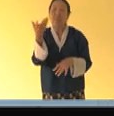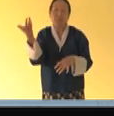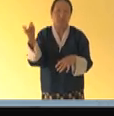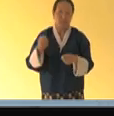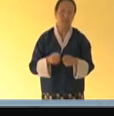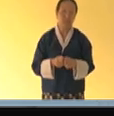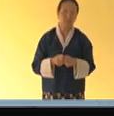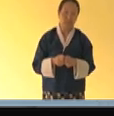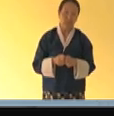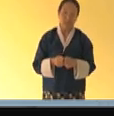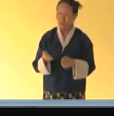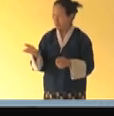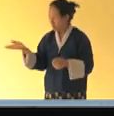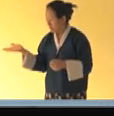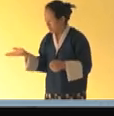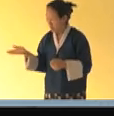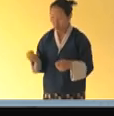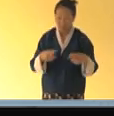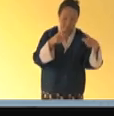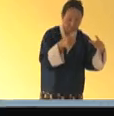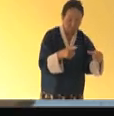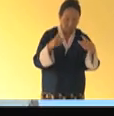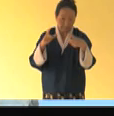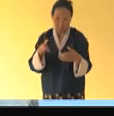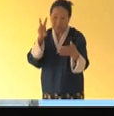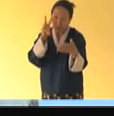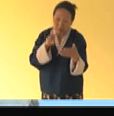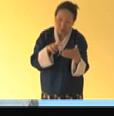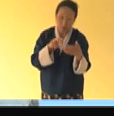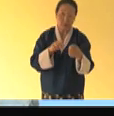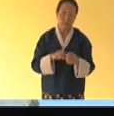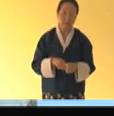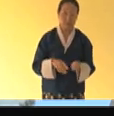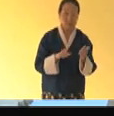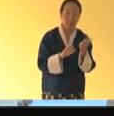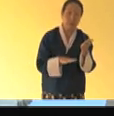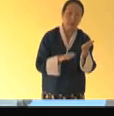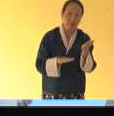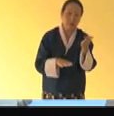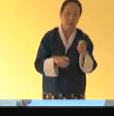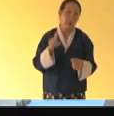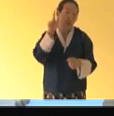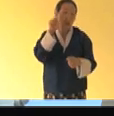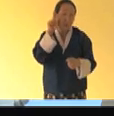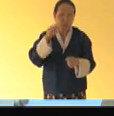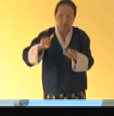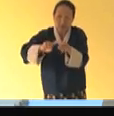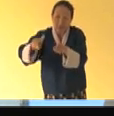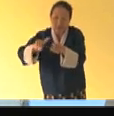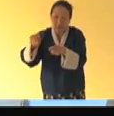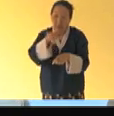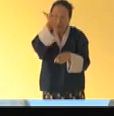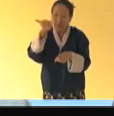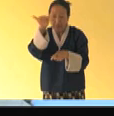So from different trees, they have like they will give different age, depends on